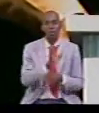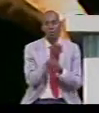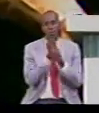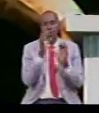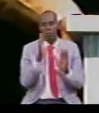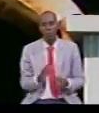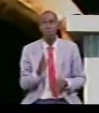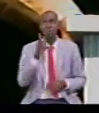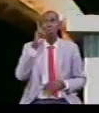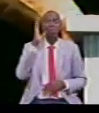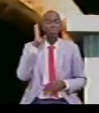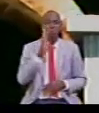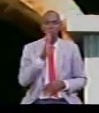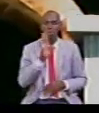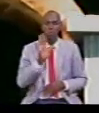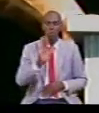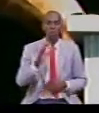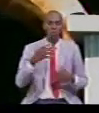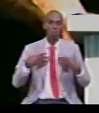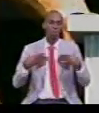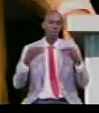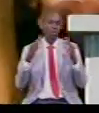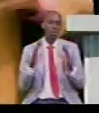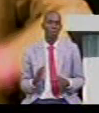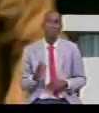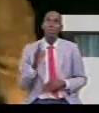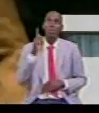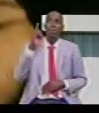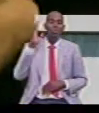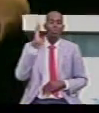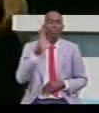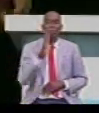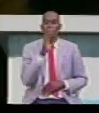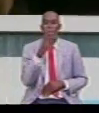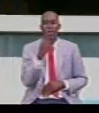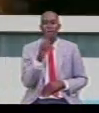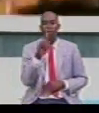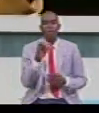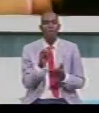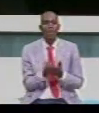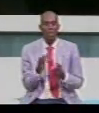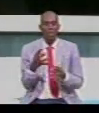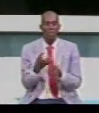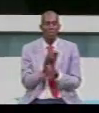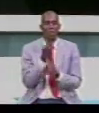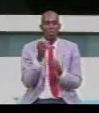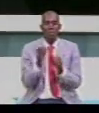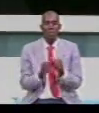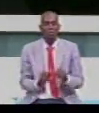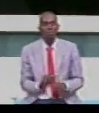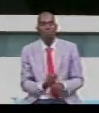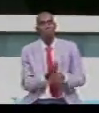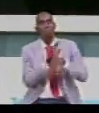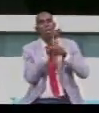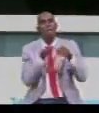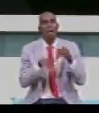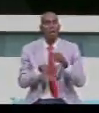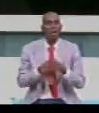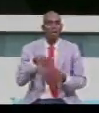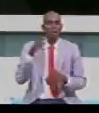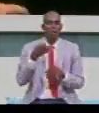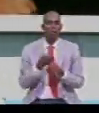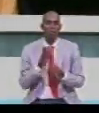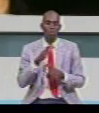healer. He'll be your deliverer. He'll be the one that takes every mountain out of your